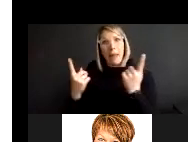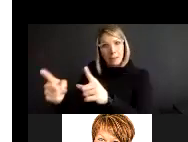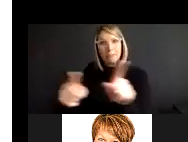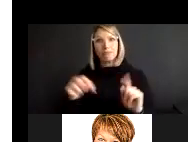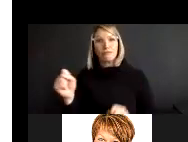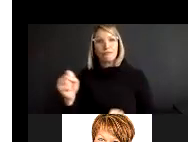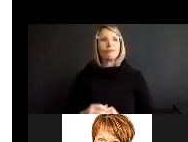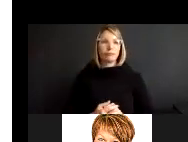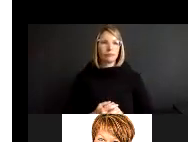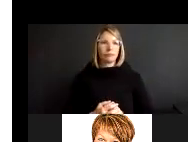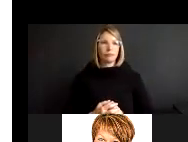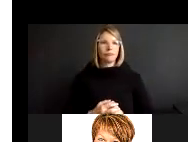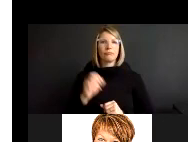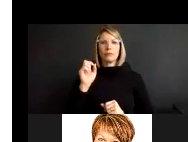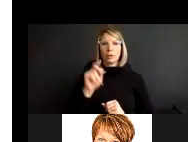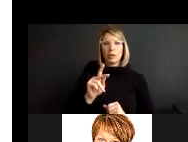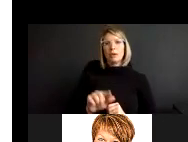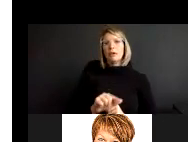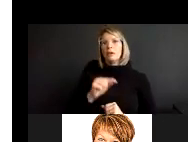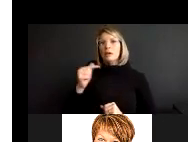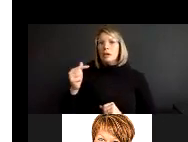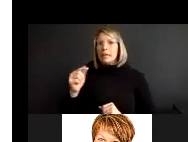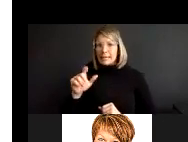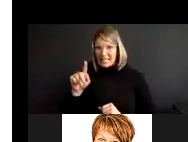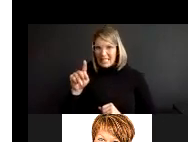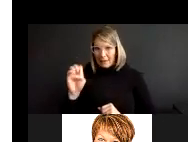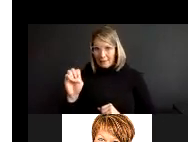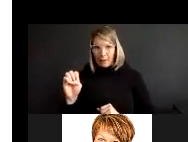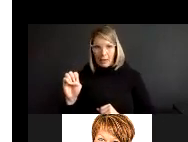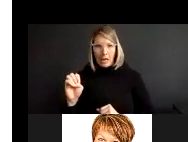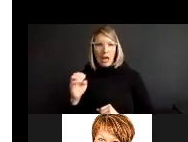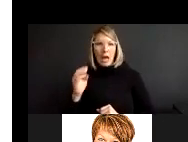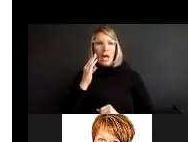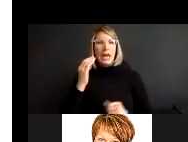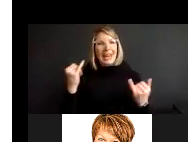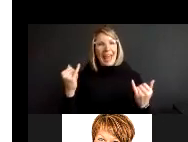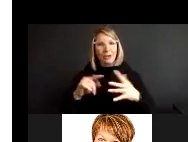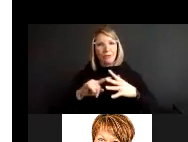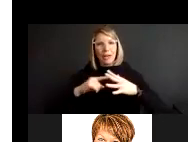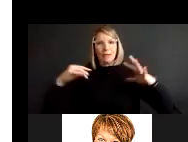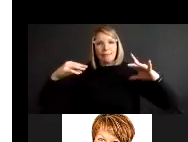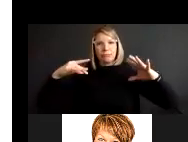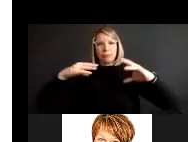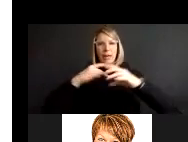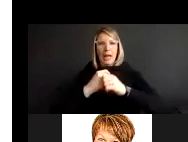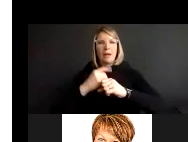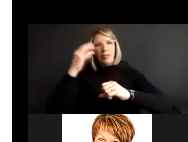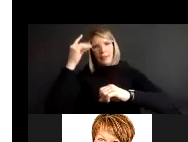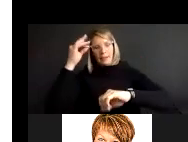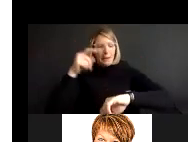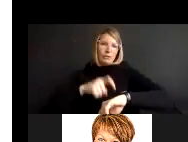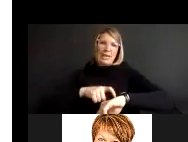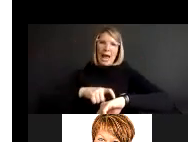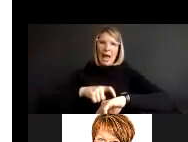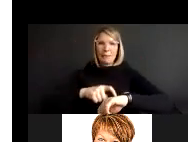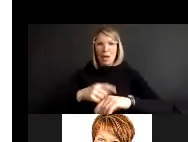All right, Steve, back to you. And just to clue up, folks, I know I'm just cognizant of the time and I want to leave some time for